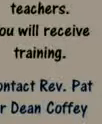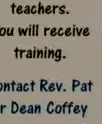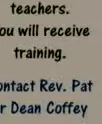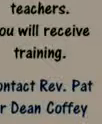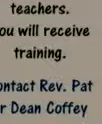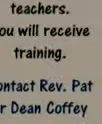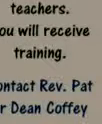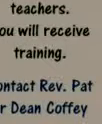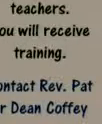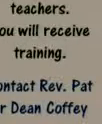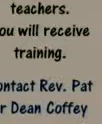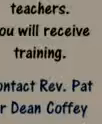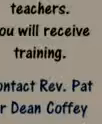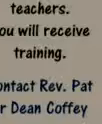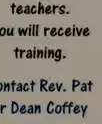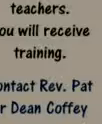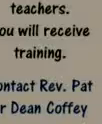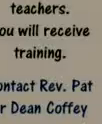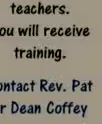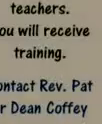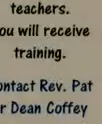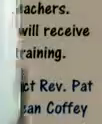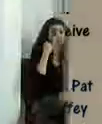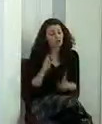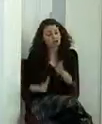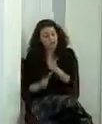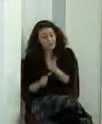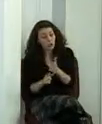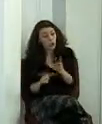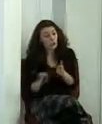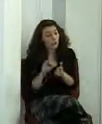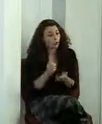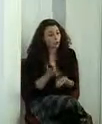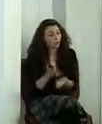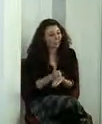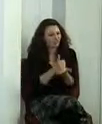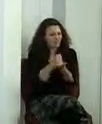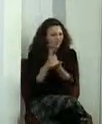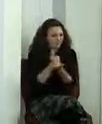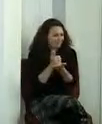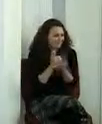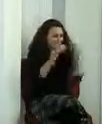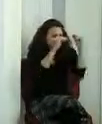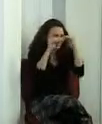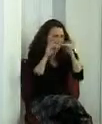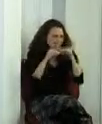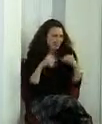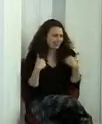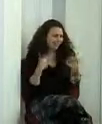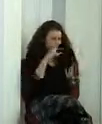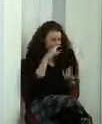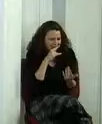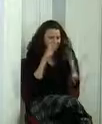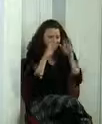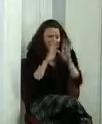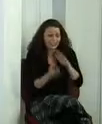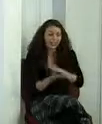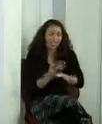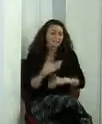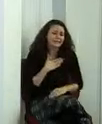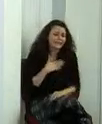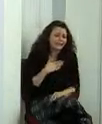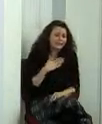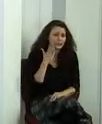looking for some volunteers. If you are an assistant or you'd like to help teach our young kids on a Sunday morning, please do let us